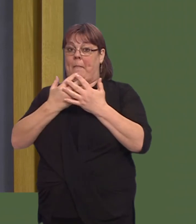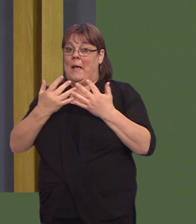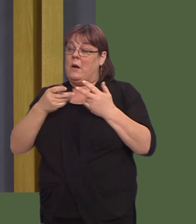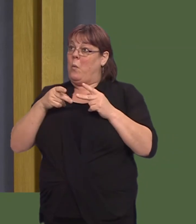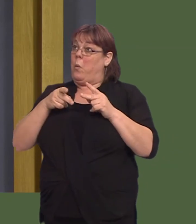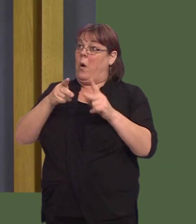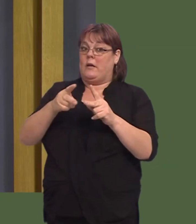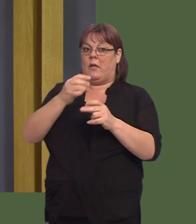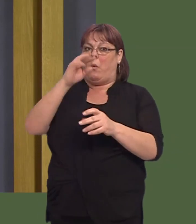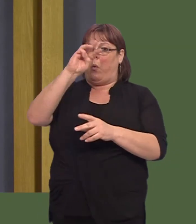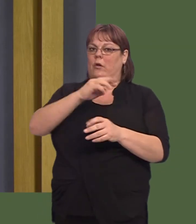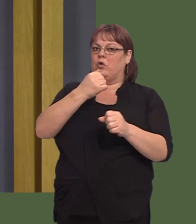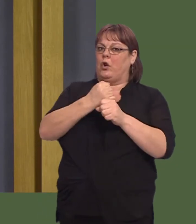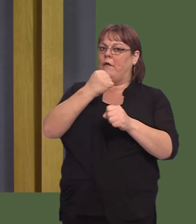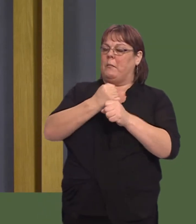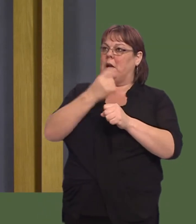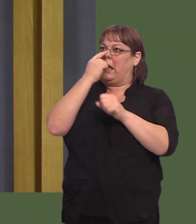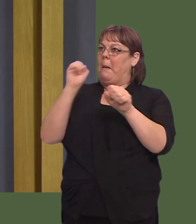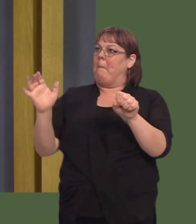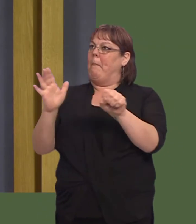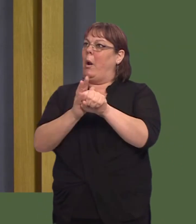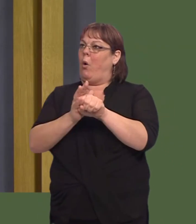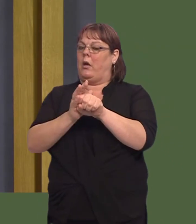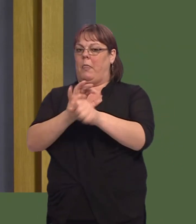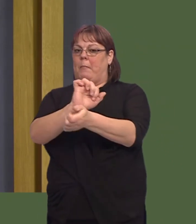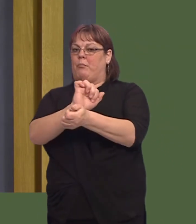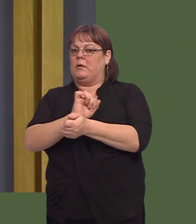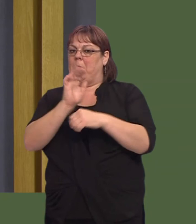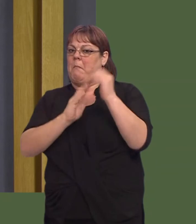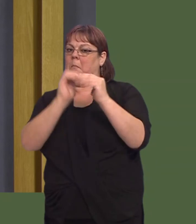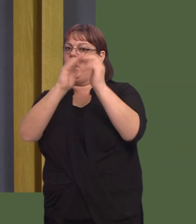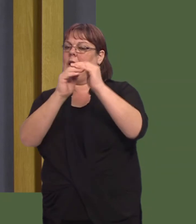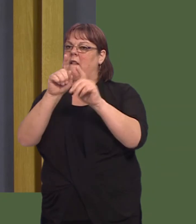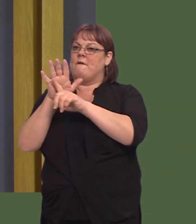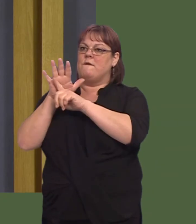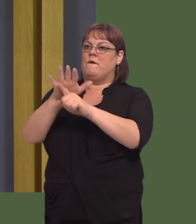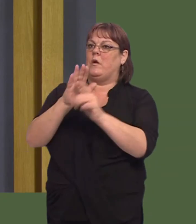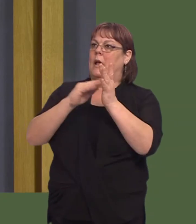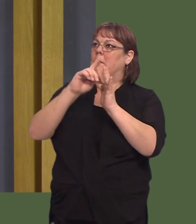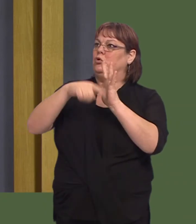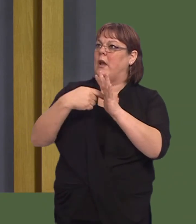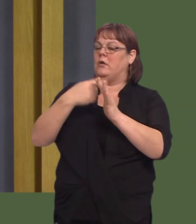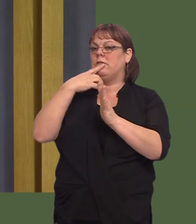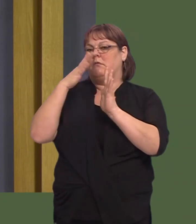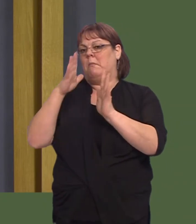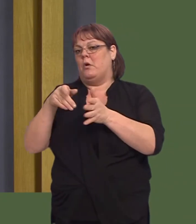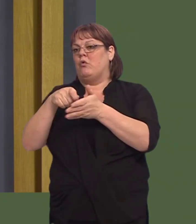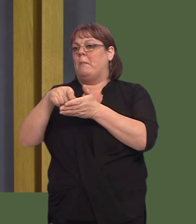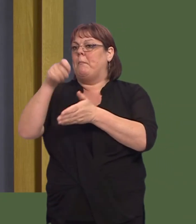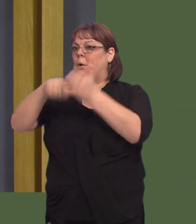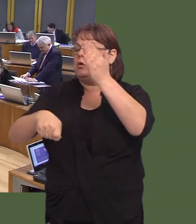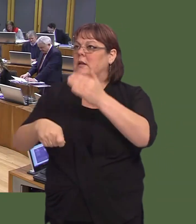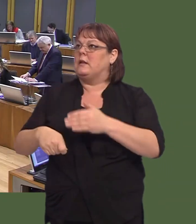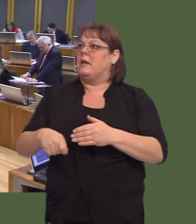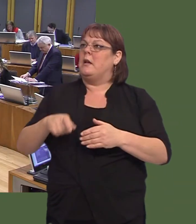many tools within the Welsh Government's box to block the proposed prison and force the MOJ into compulsory purchase. The